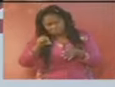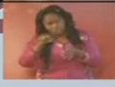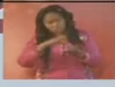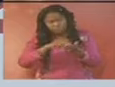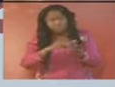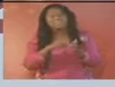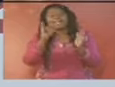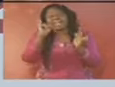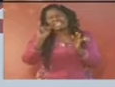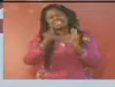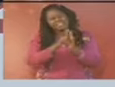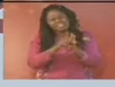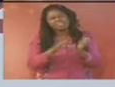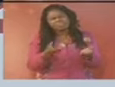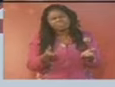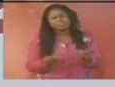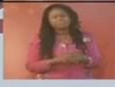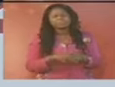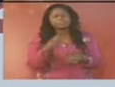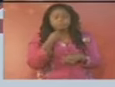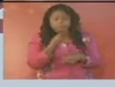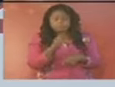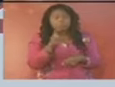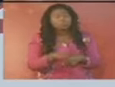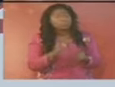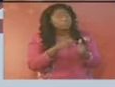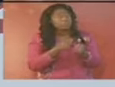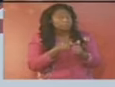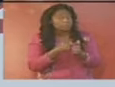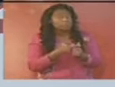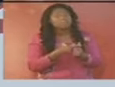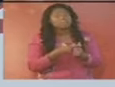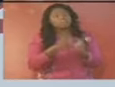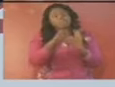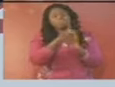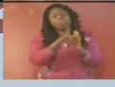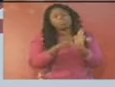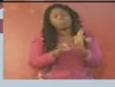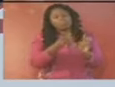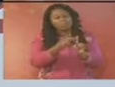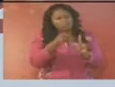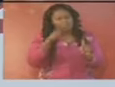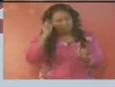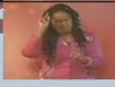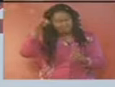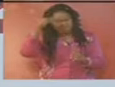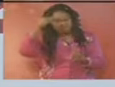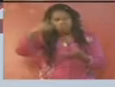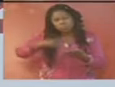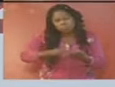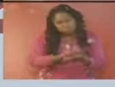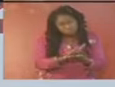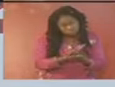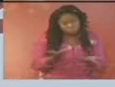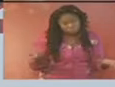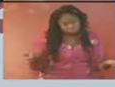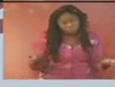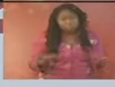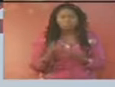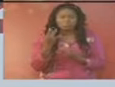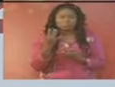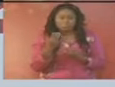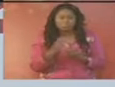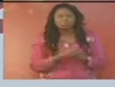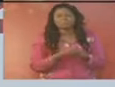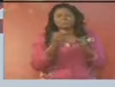test. Once any test is certified by WHO in the private sector or public